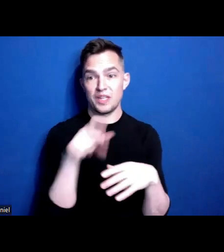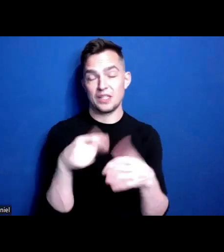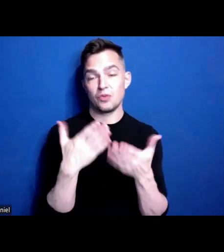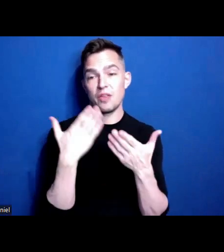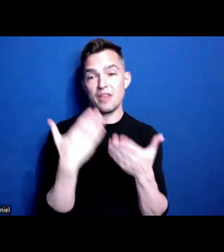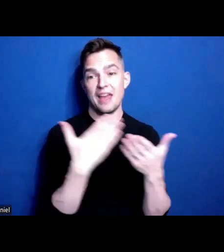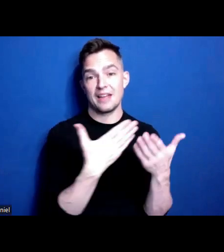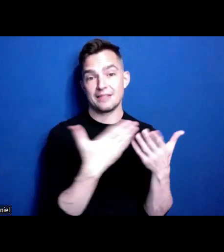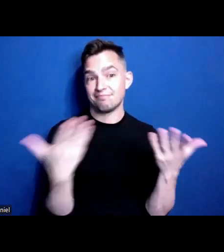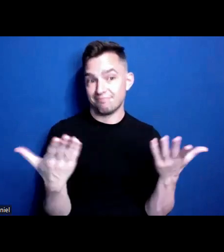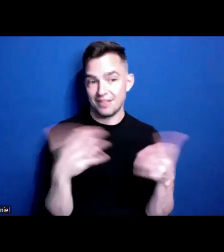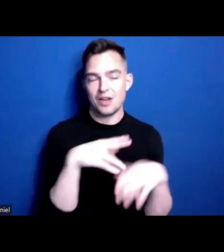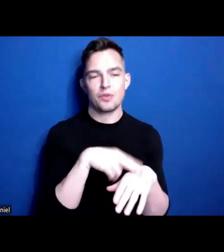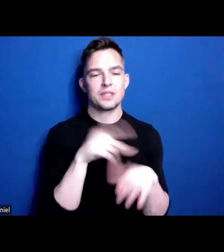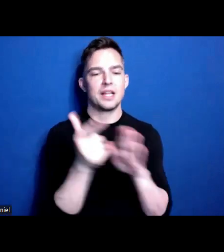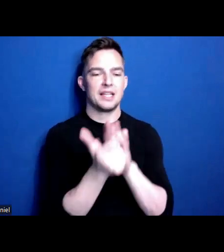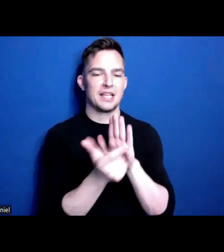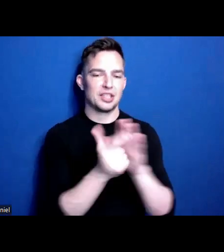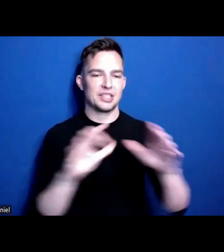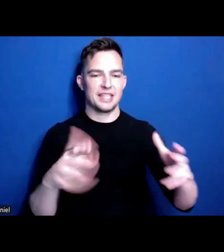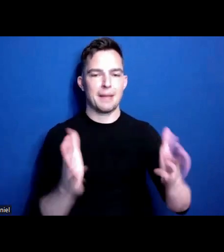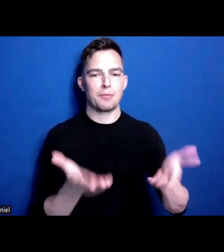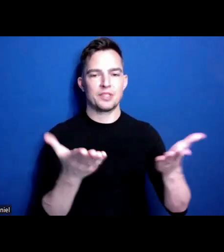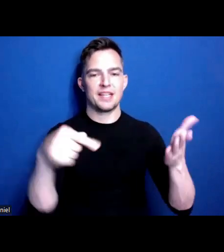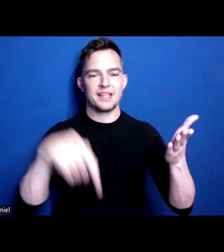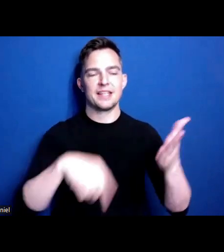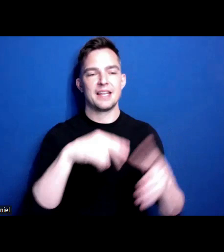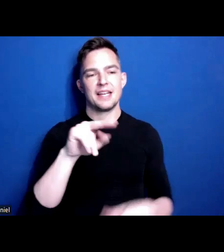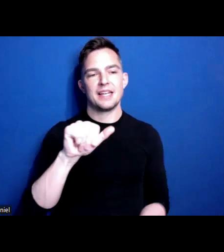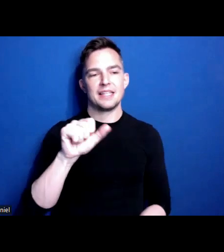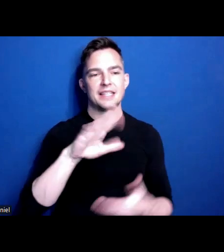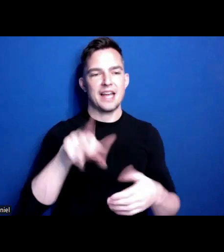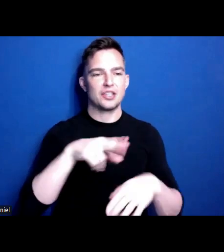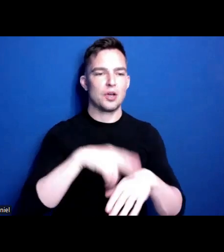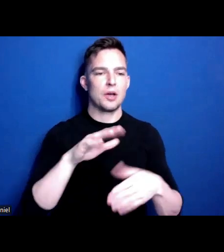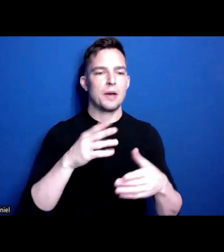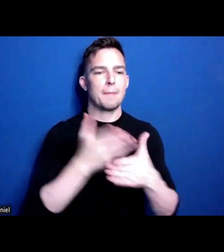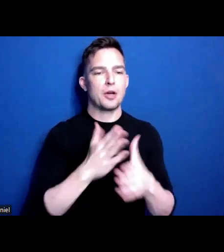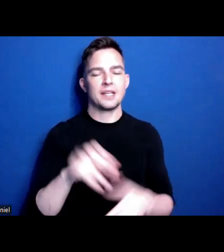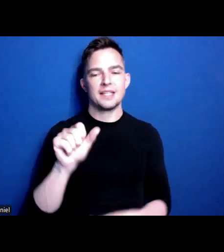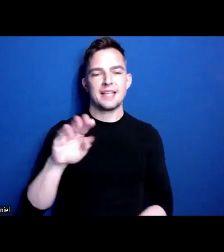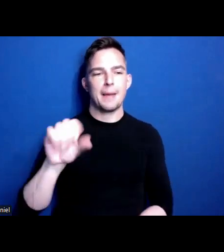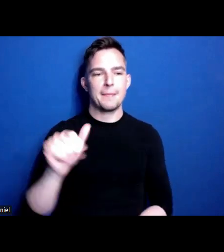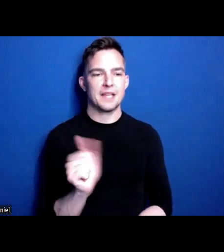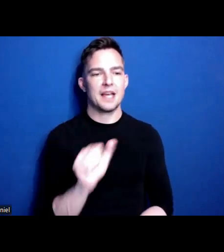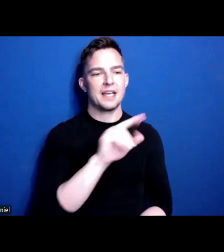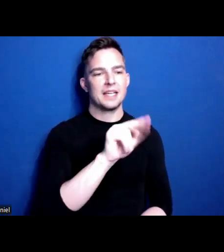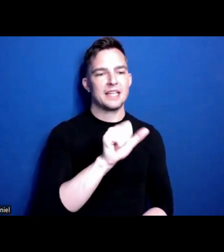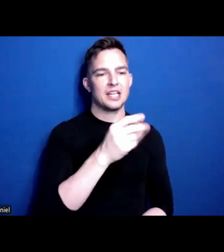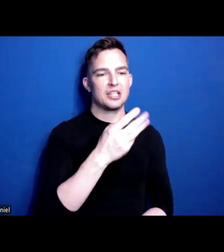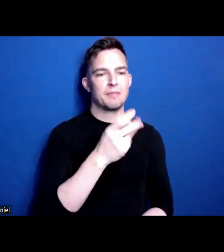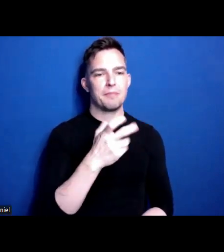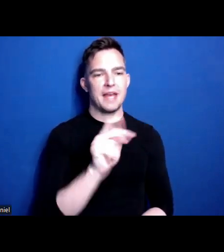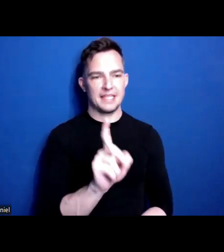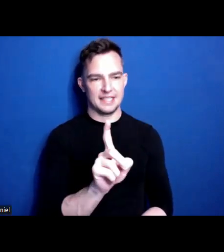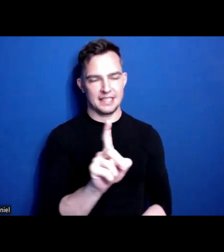Of course, for the legislation that presented this, our national partners, SAMHSA, NASHBID, and the National Council,